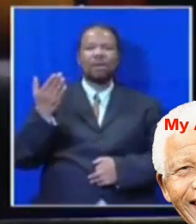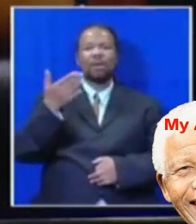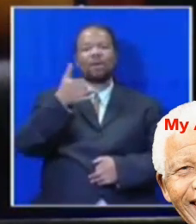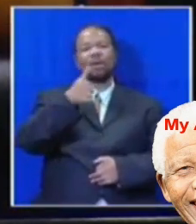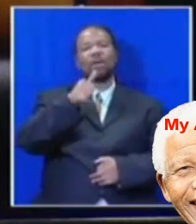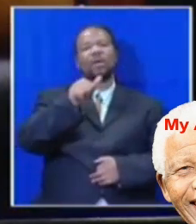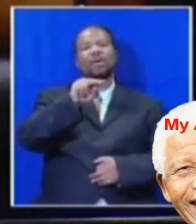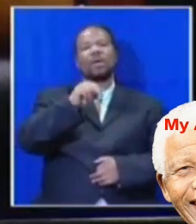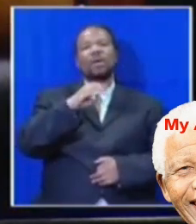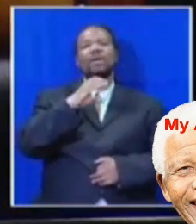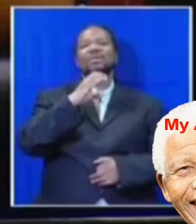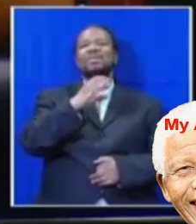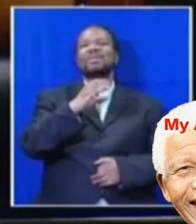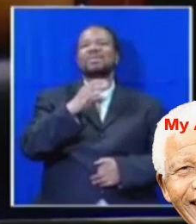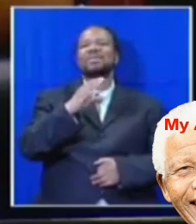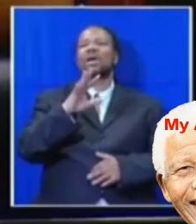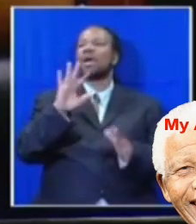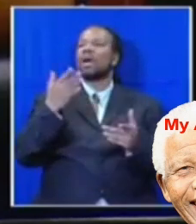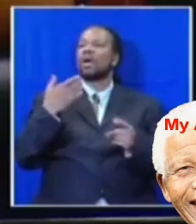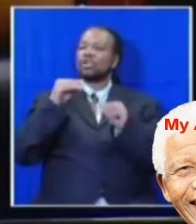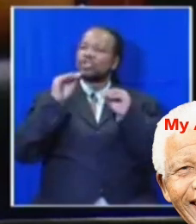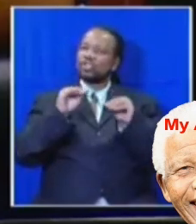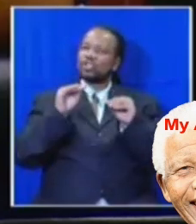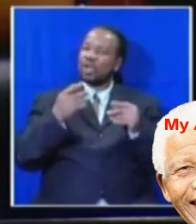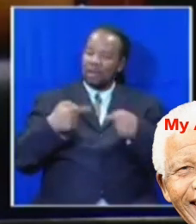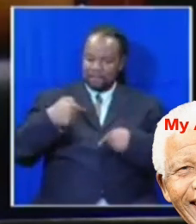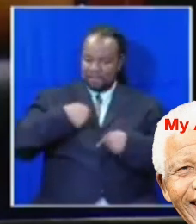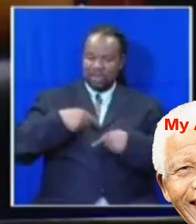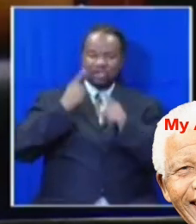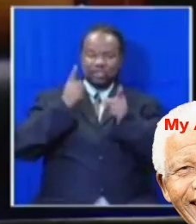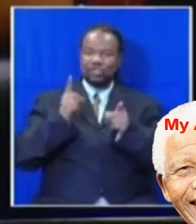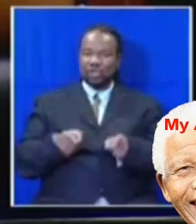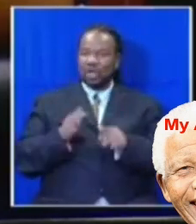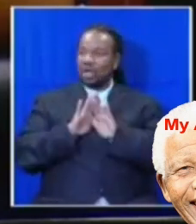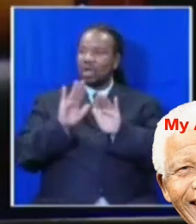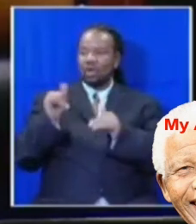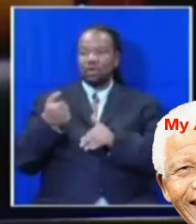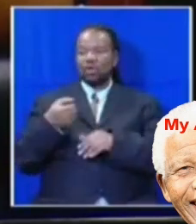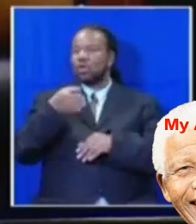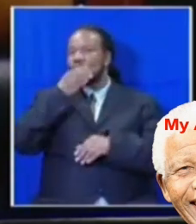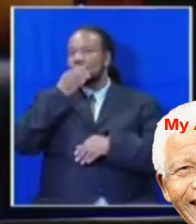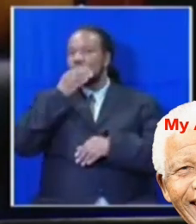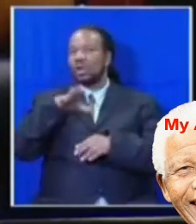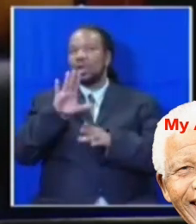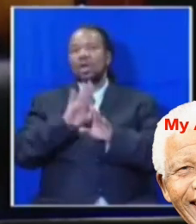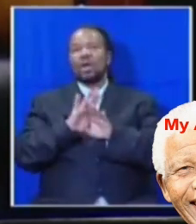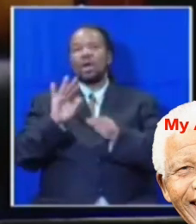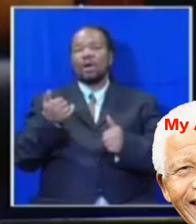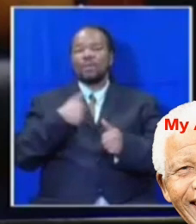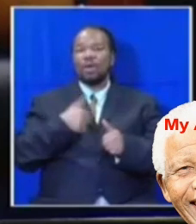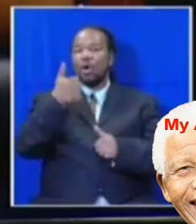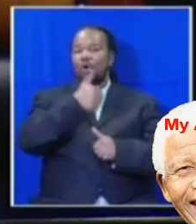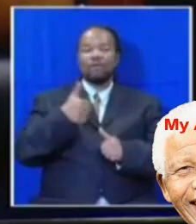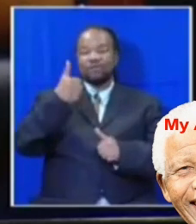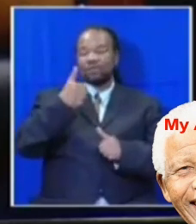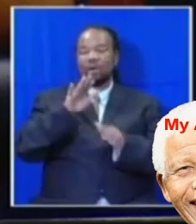No, I am this not. is not a shebeen? I'm not a teacher. They are I'm a making noise presiding like they are in officer. a shebeen. I'm no longer a teacher. I'm a presiding officer. Honorable